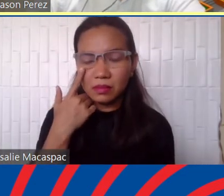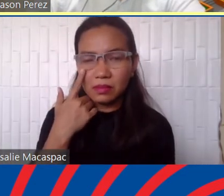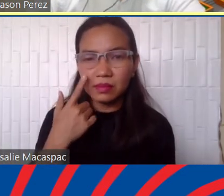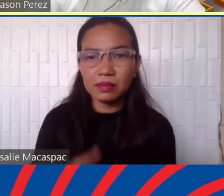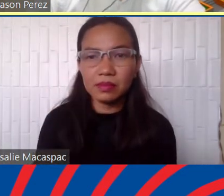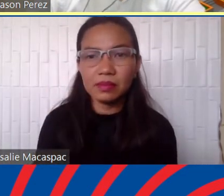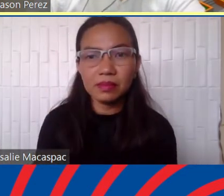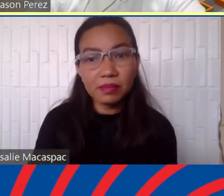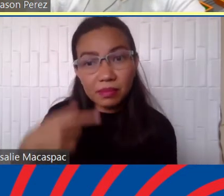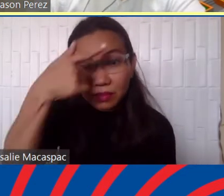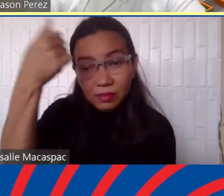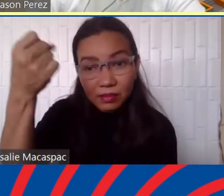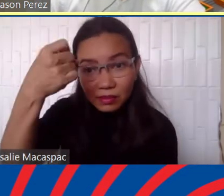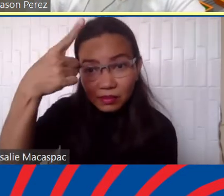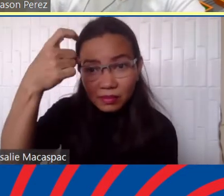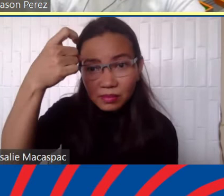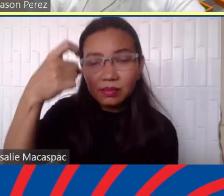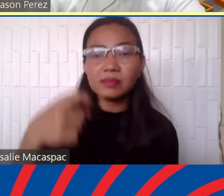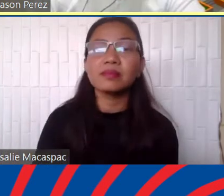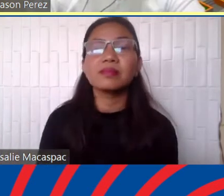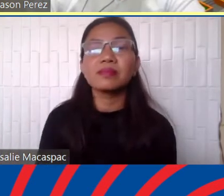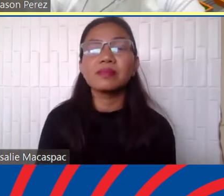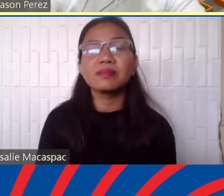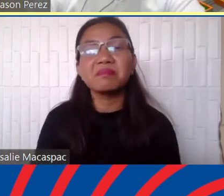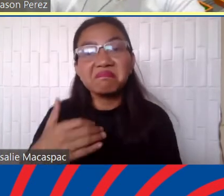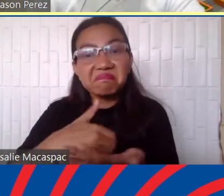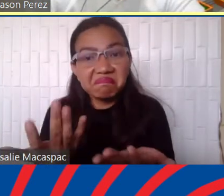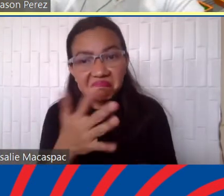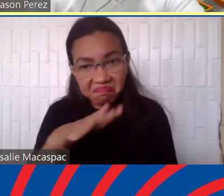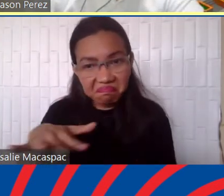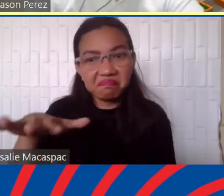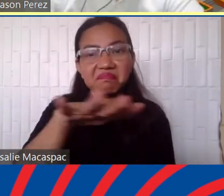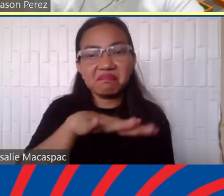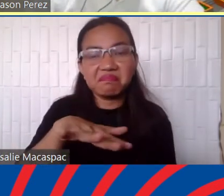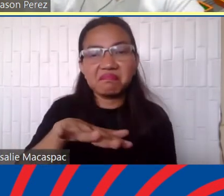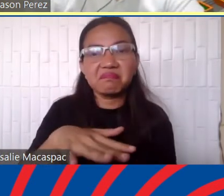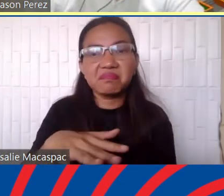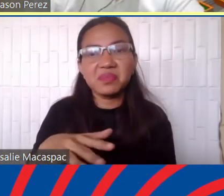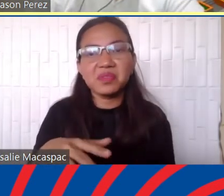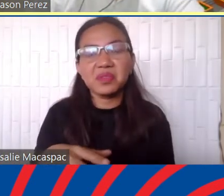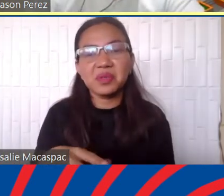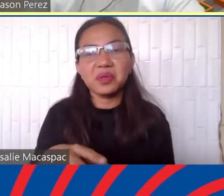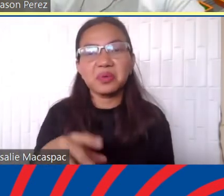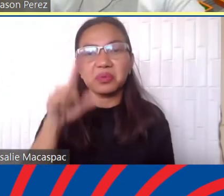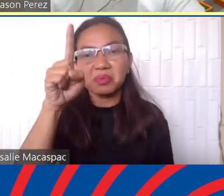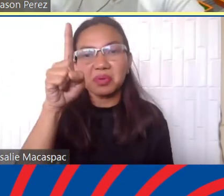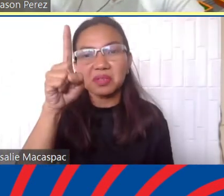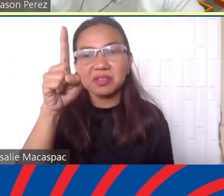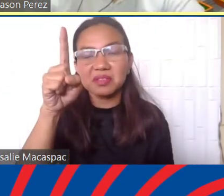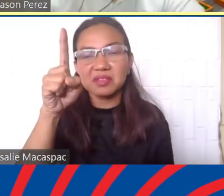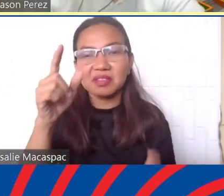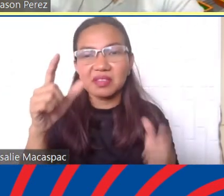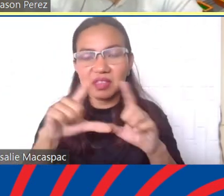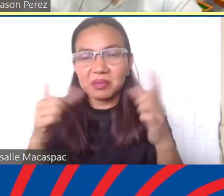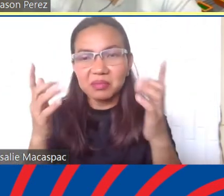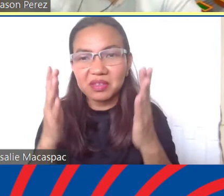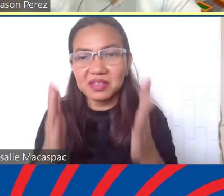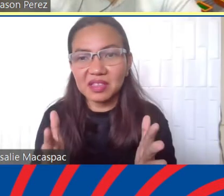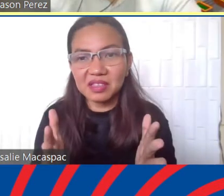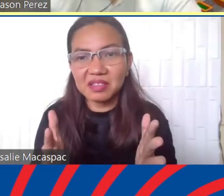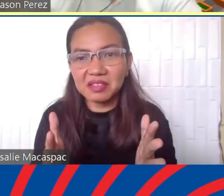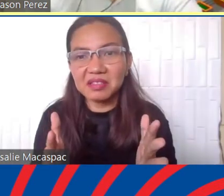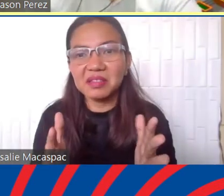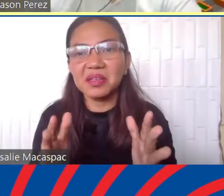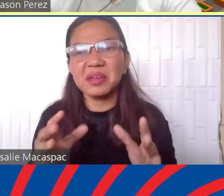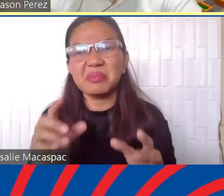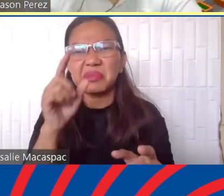Because I understand that some of you may be one-man librarian na tinatawag, no? So within the team,